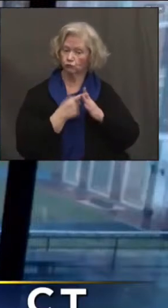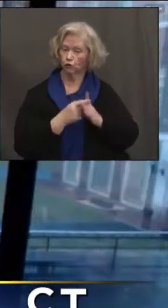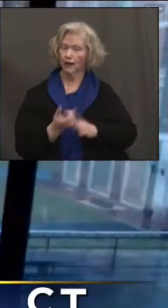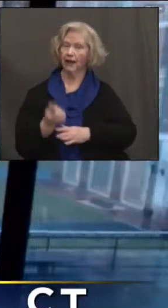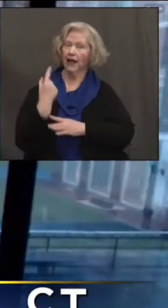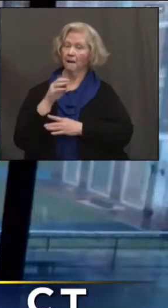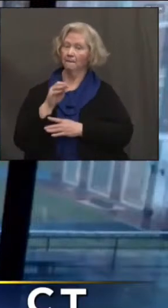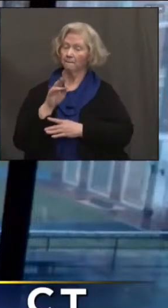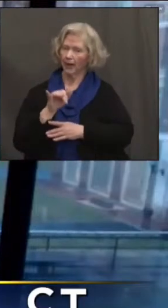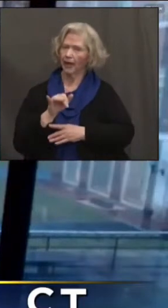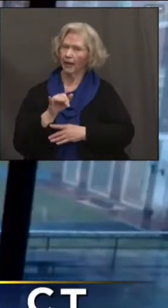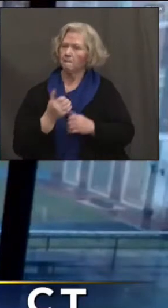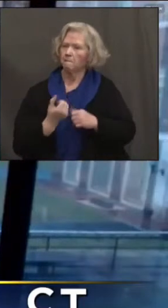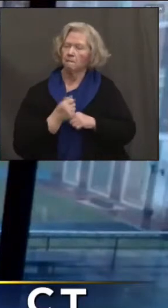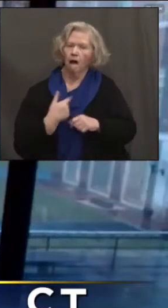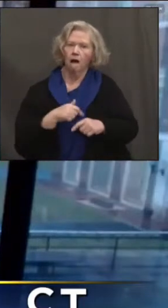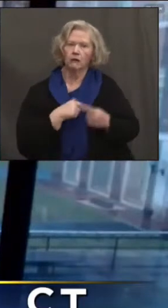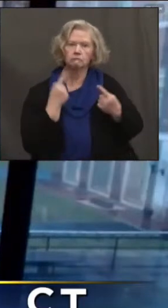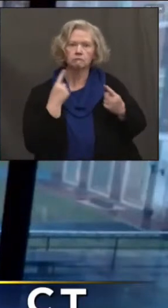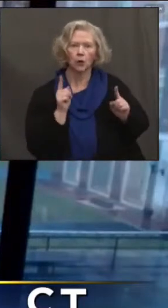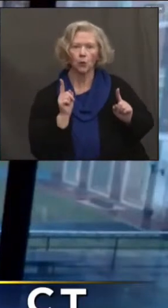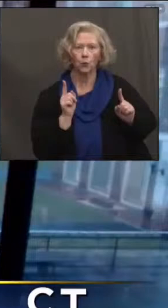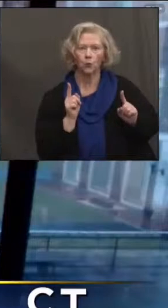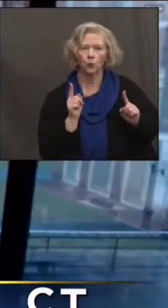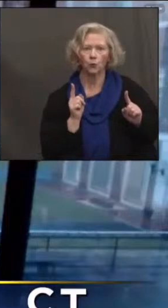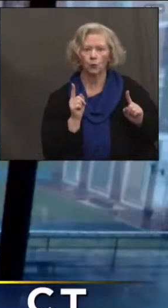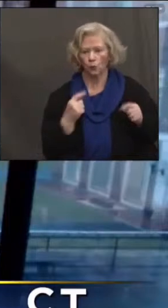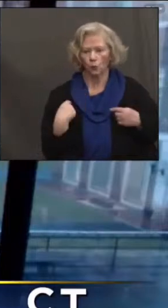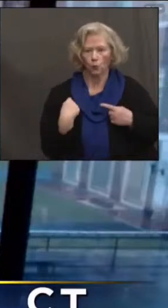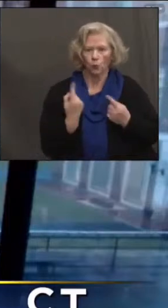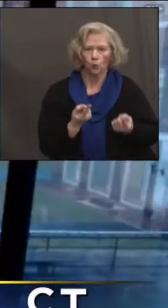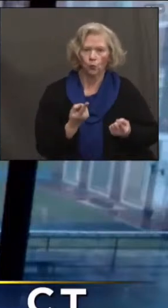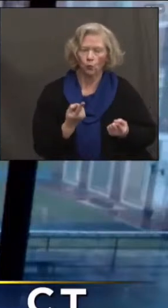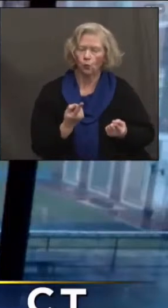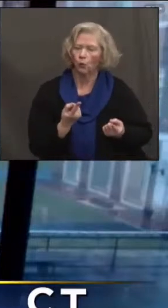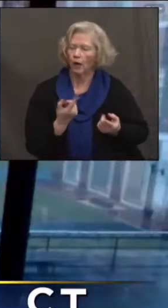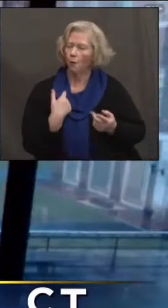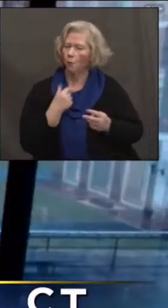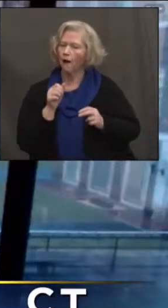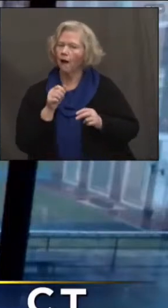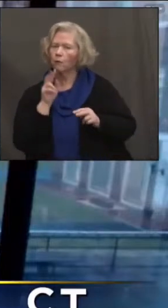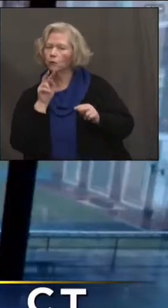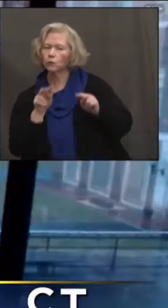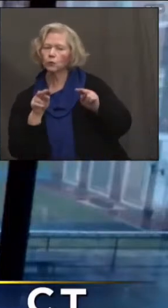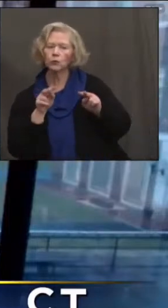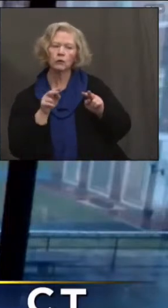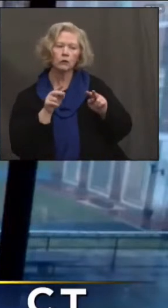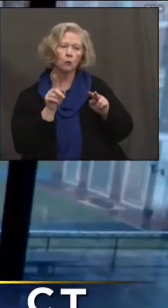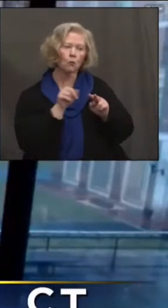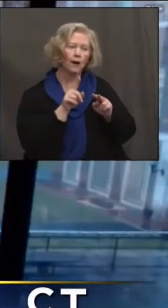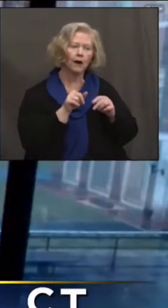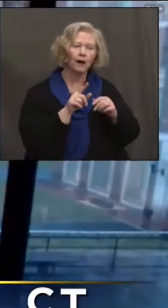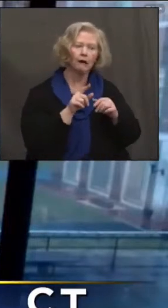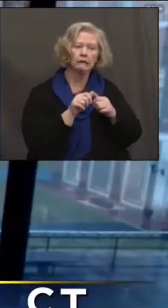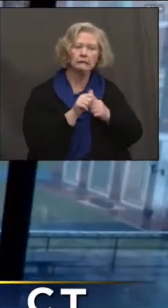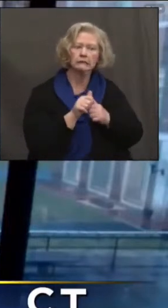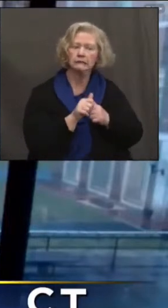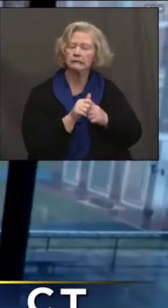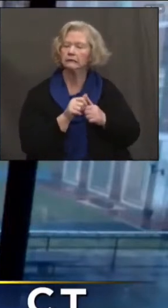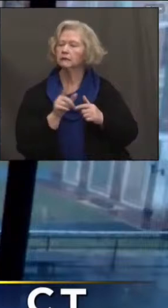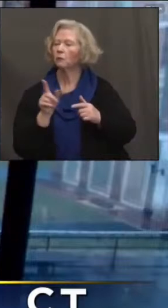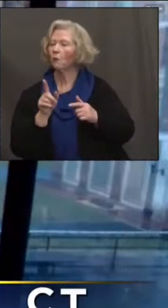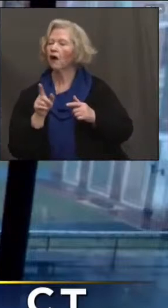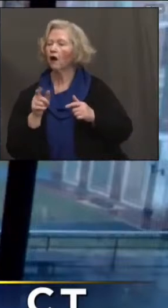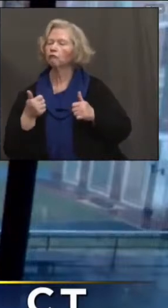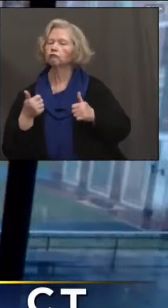has carried us through in terms of really understanding the risks and benefits, and that kind of close